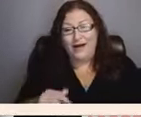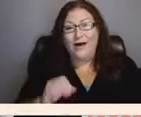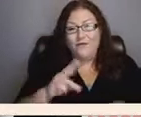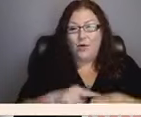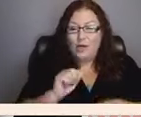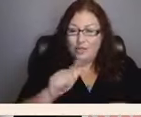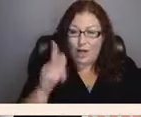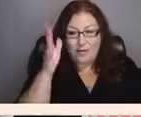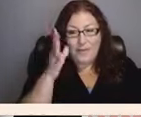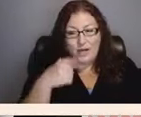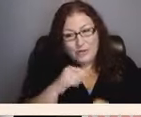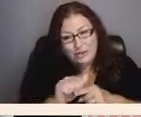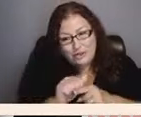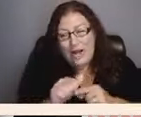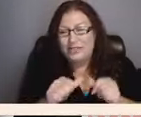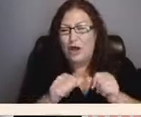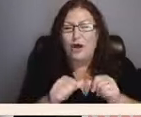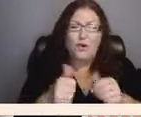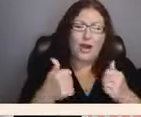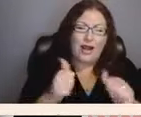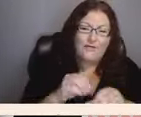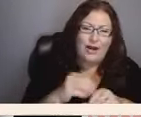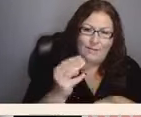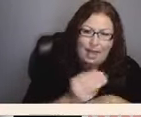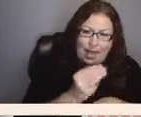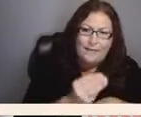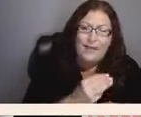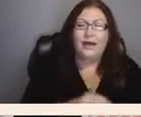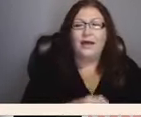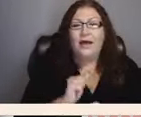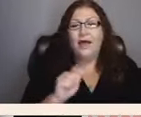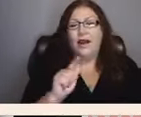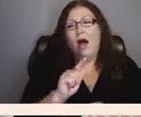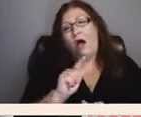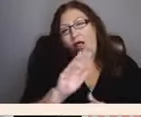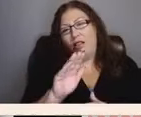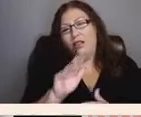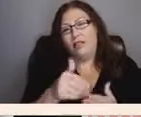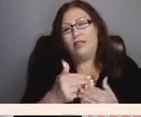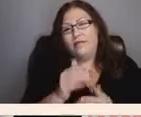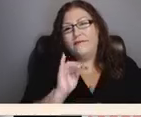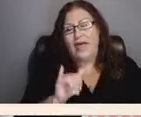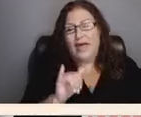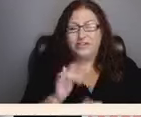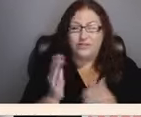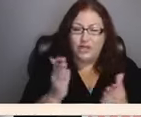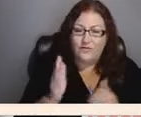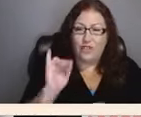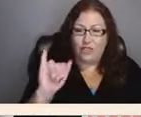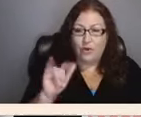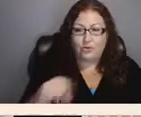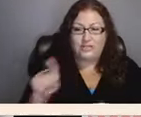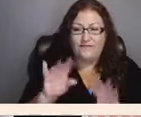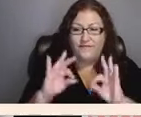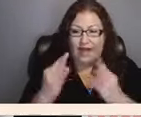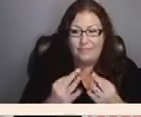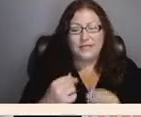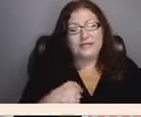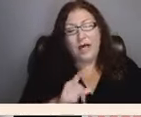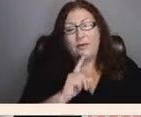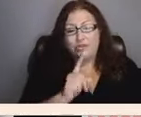it's an ongoing effort in Miami, and all of those serving those families are, I'm sure, seen